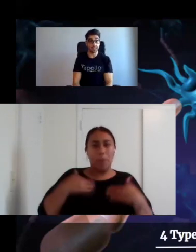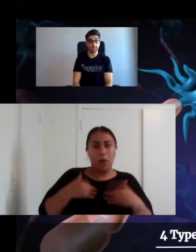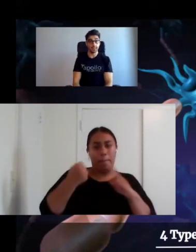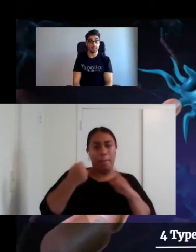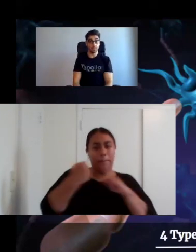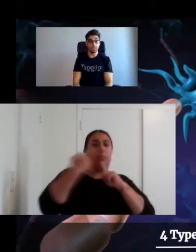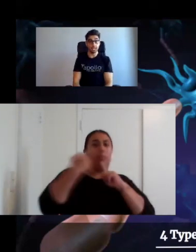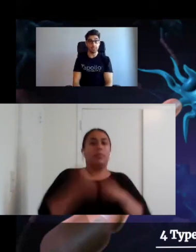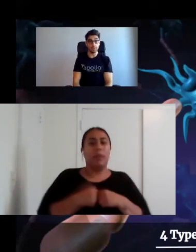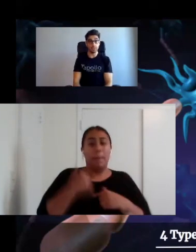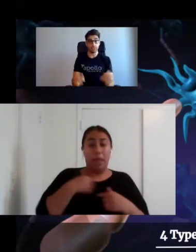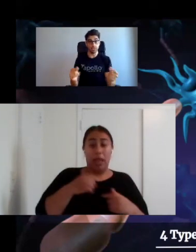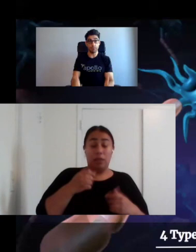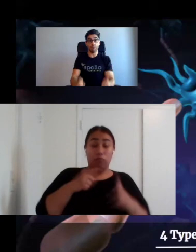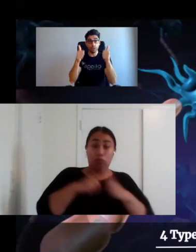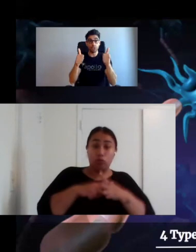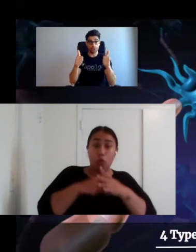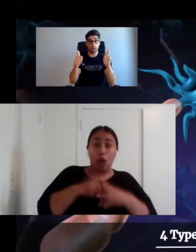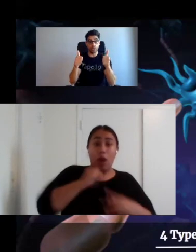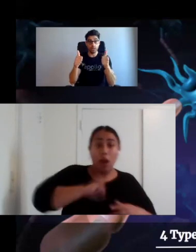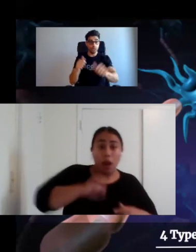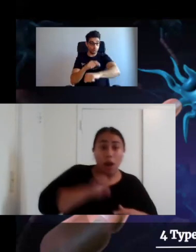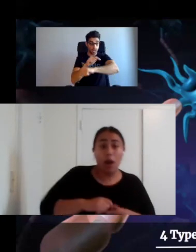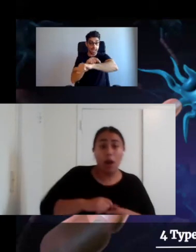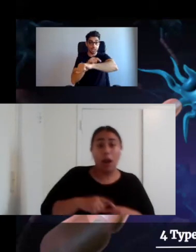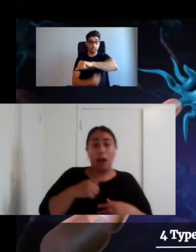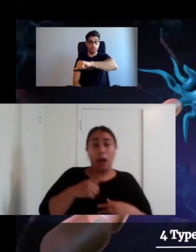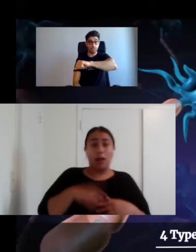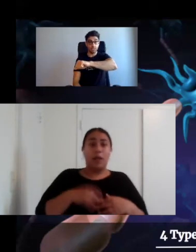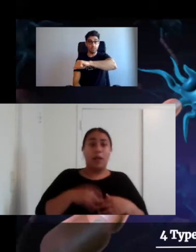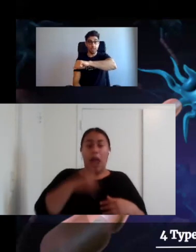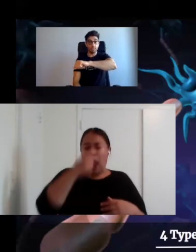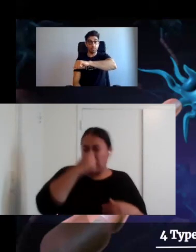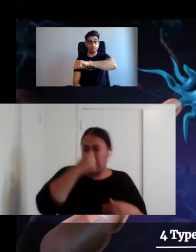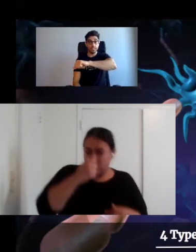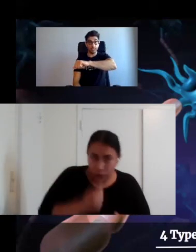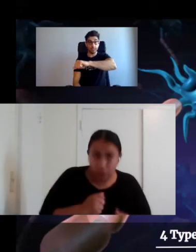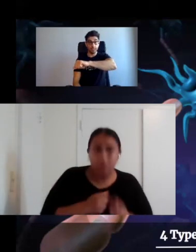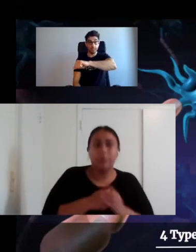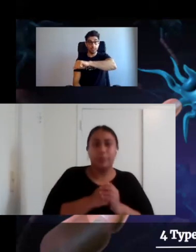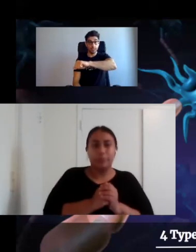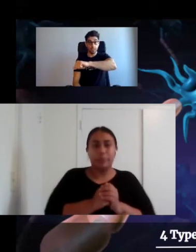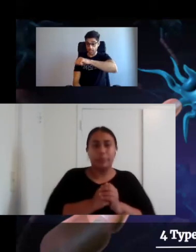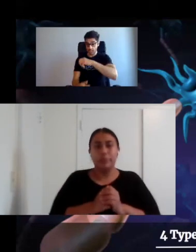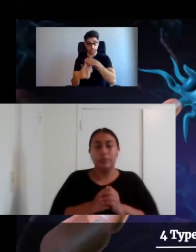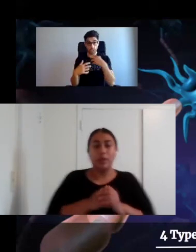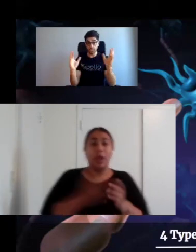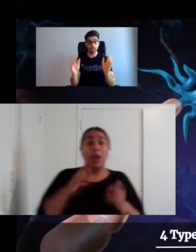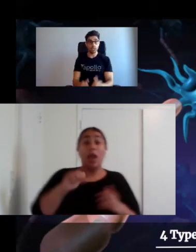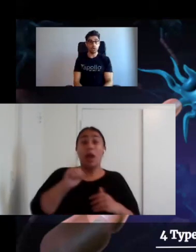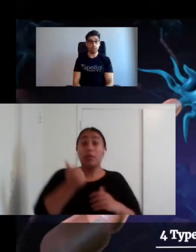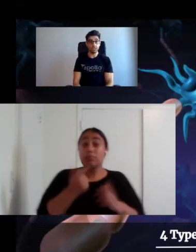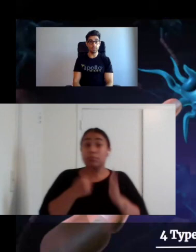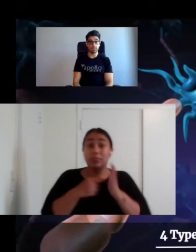anaphylaxis, which means, again, the immune system is now fully turned on to an antigen known as the venom from that bee sting, and it's